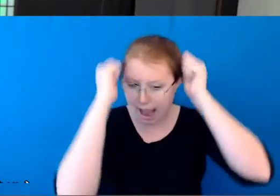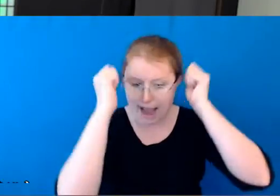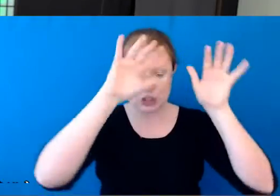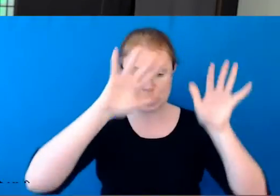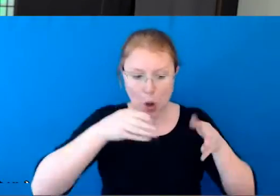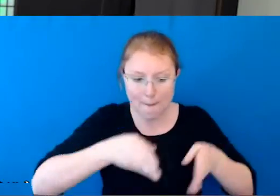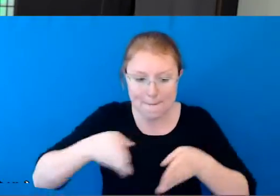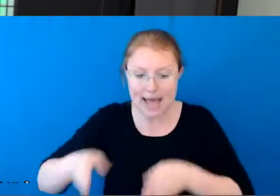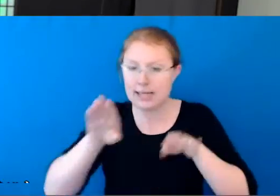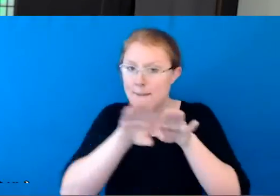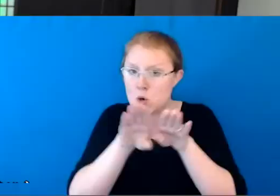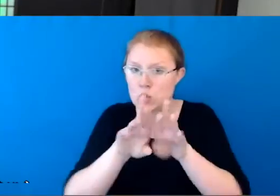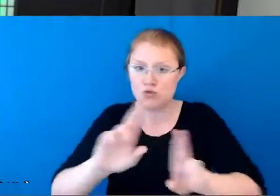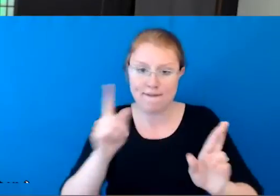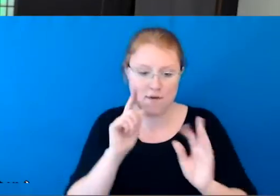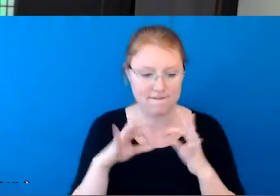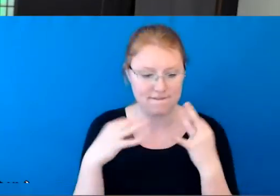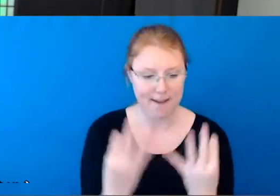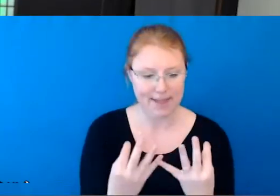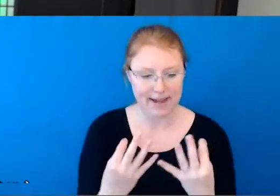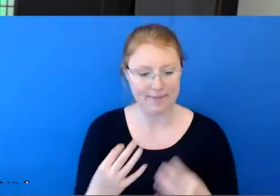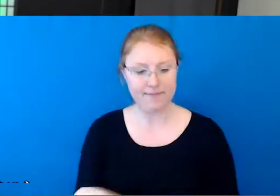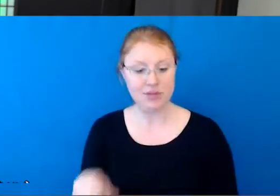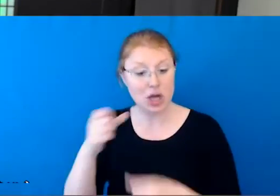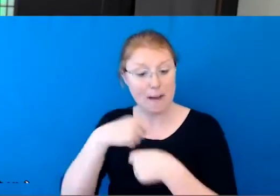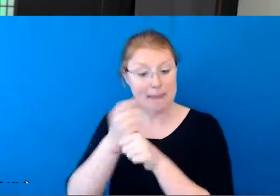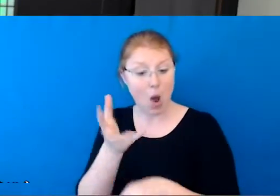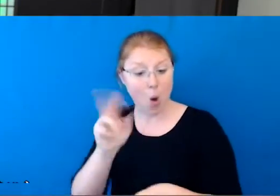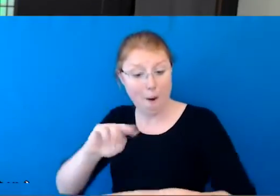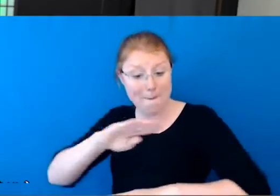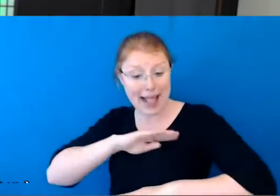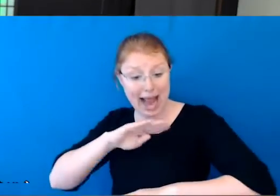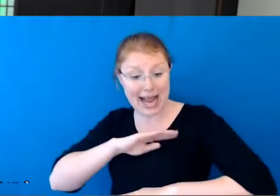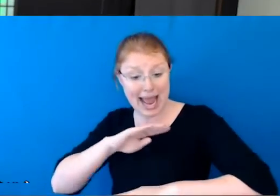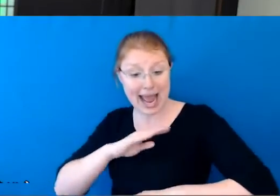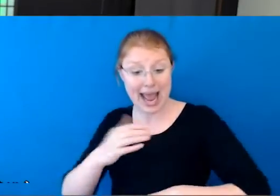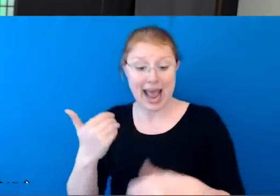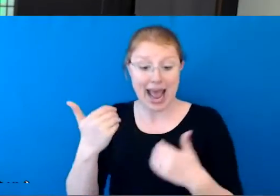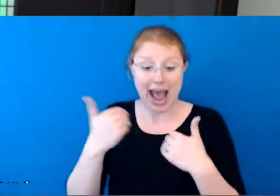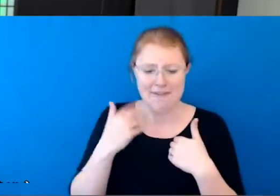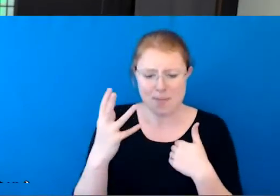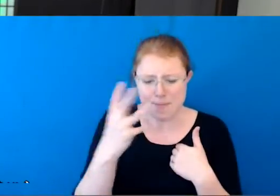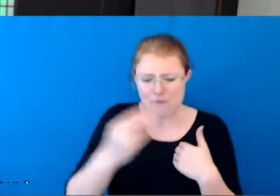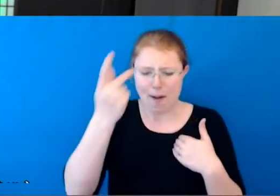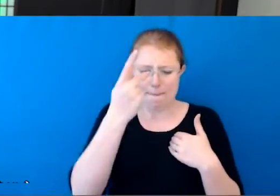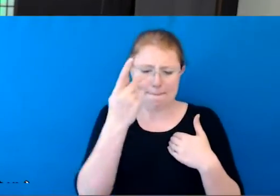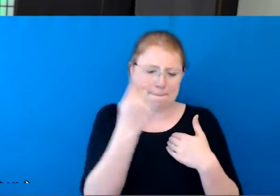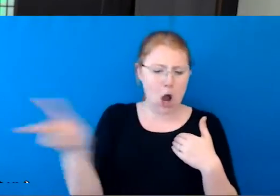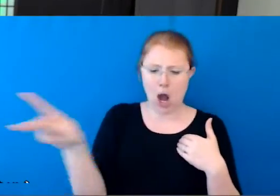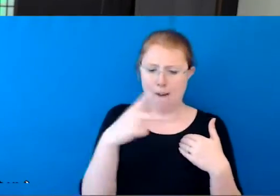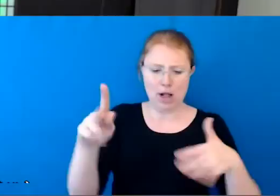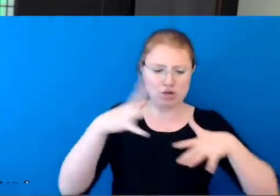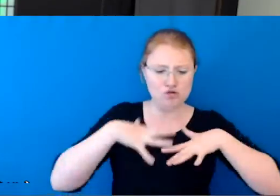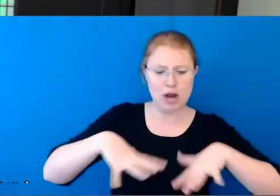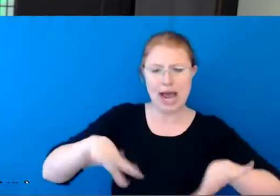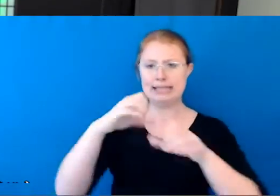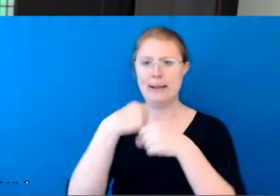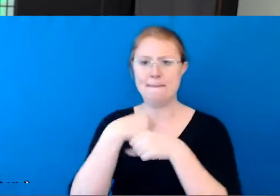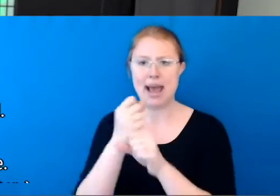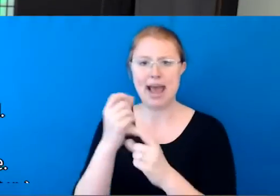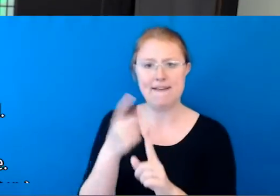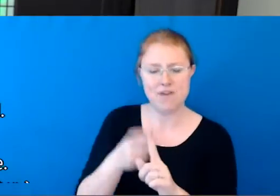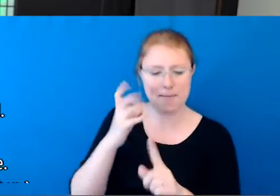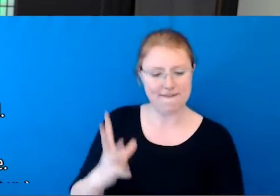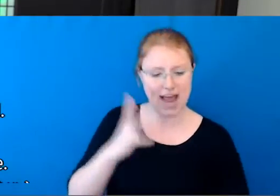gate, where he takes his seat among the elders of the land. She makes linen garments and sells them, and supplies the merchants with